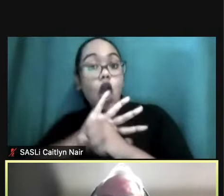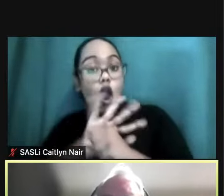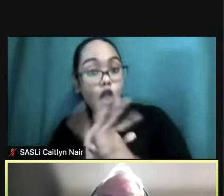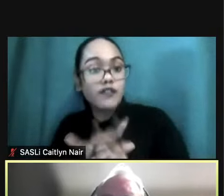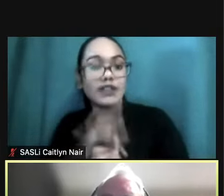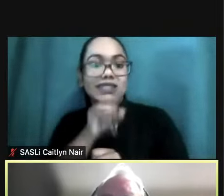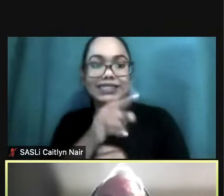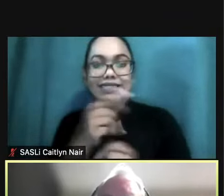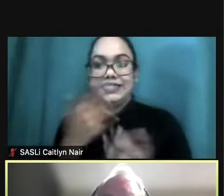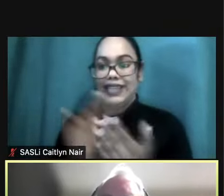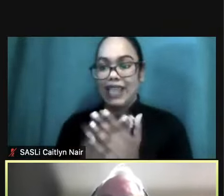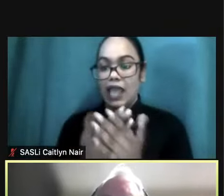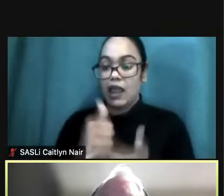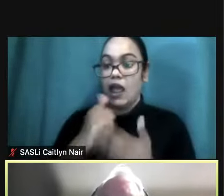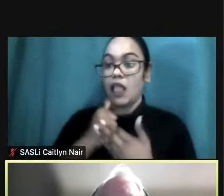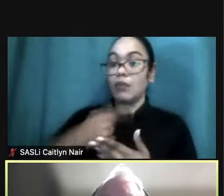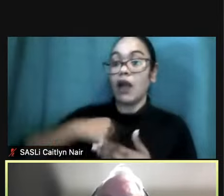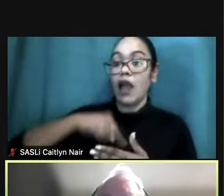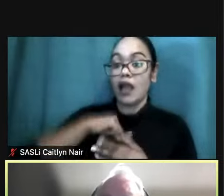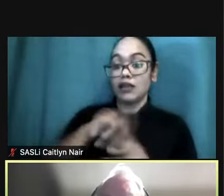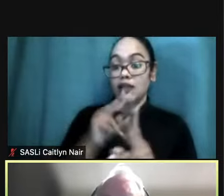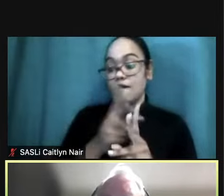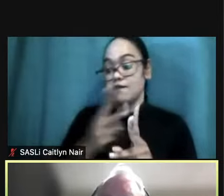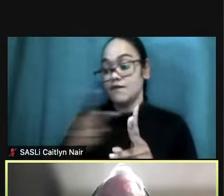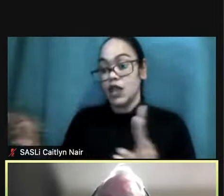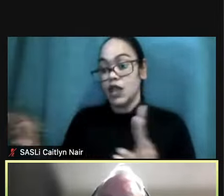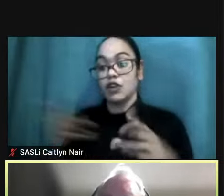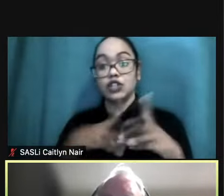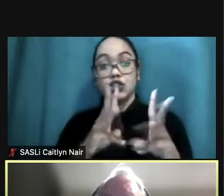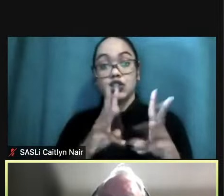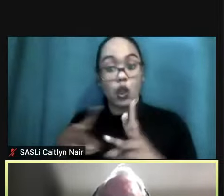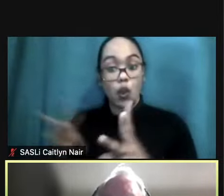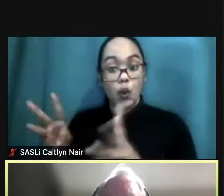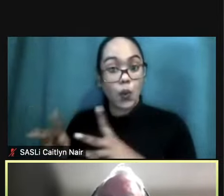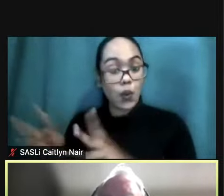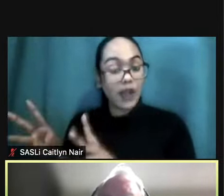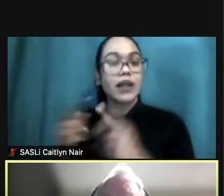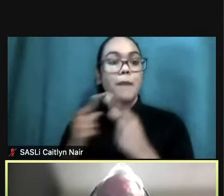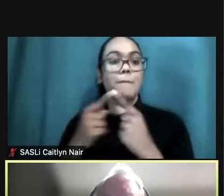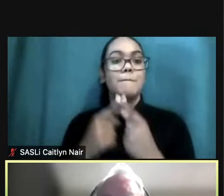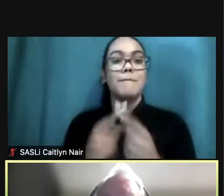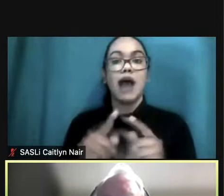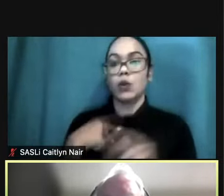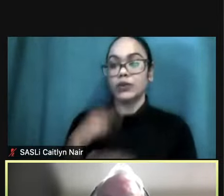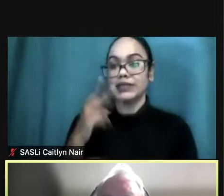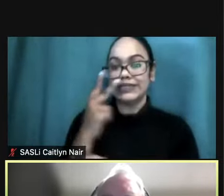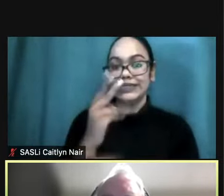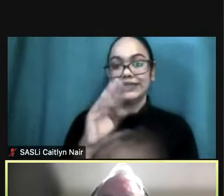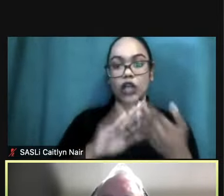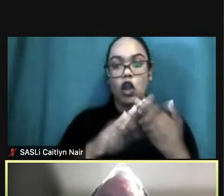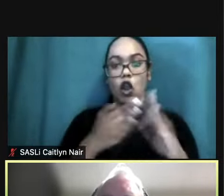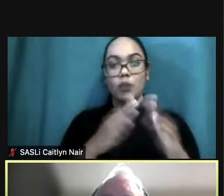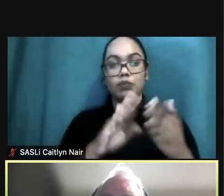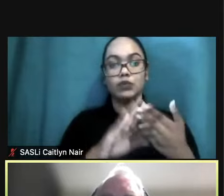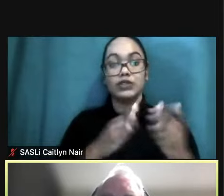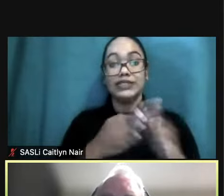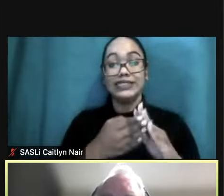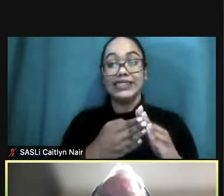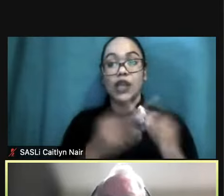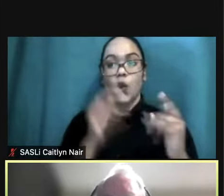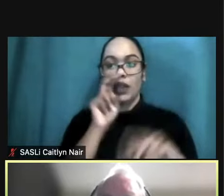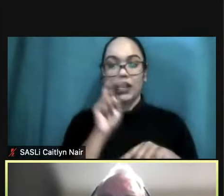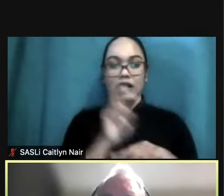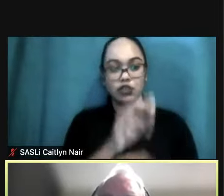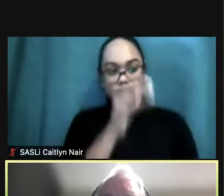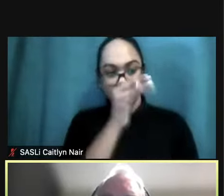institutions and elsewhere, it seems that there's now more generalized community transmission again. And